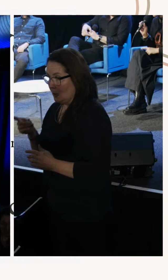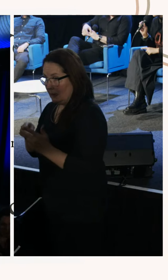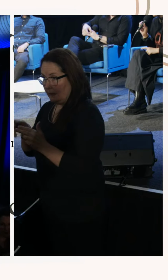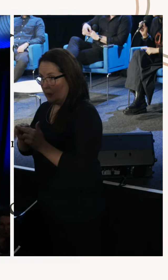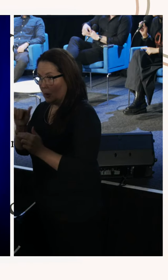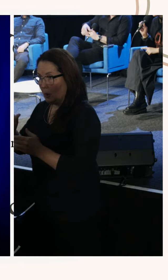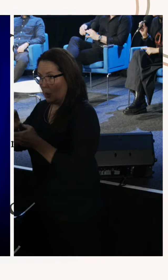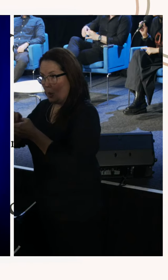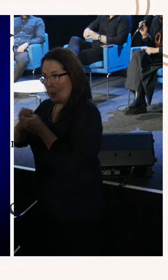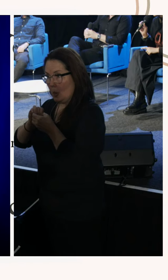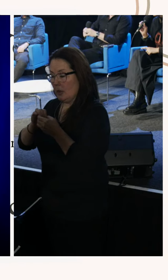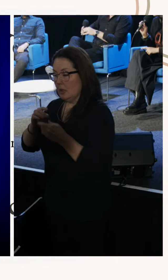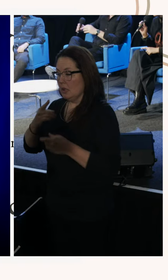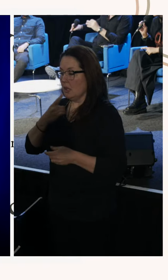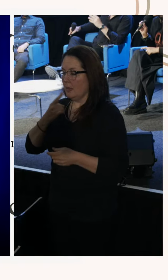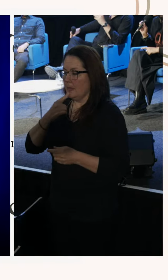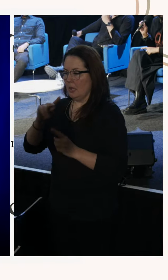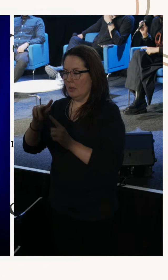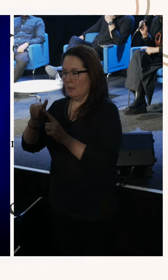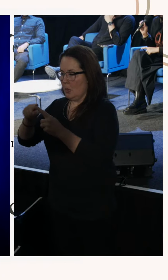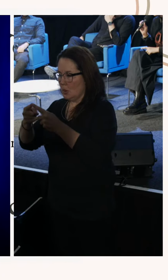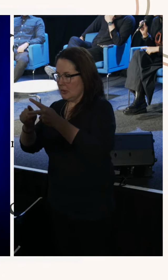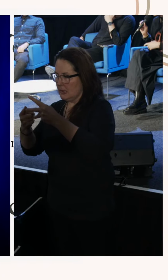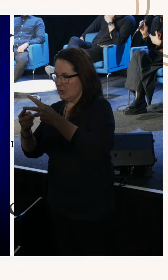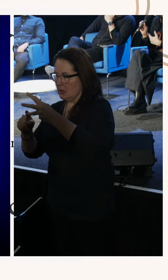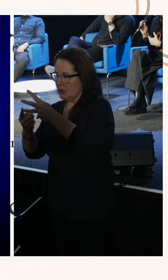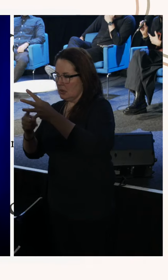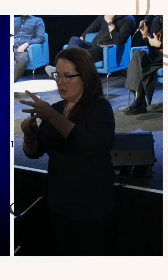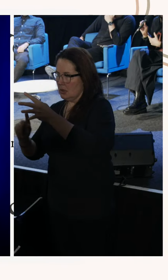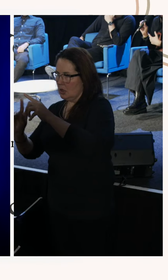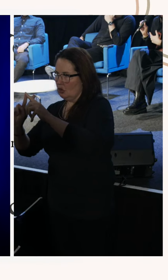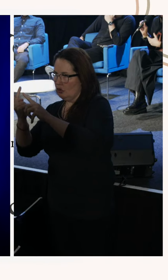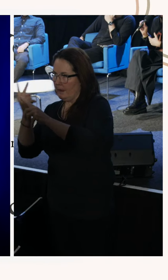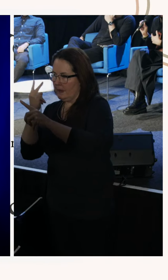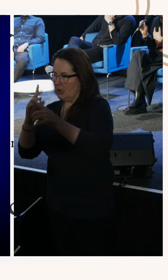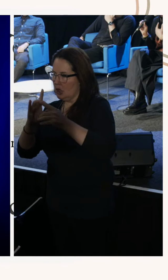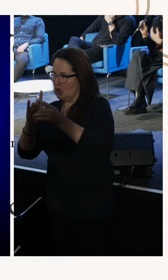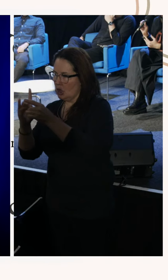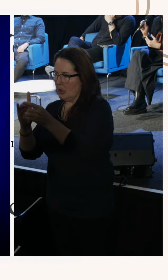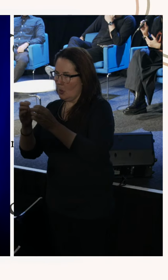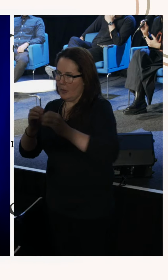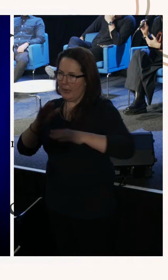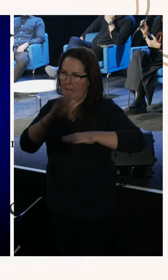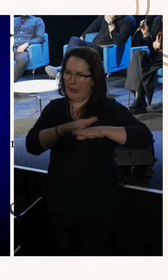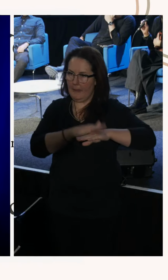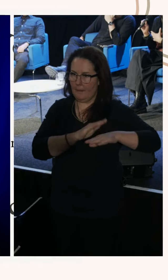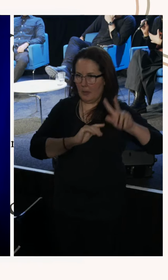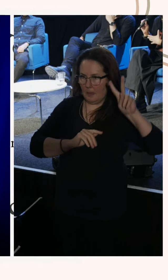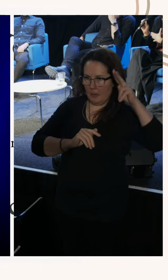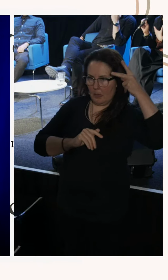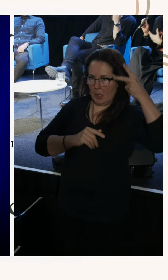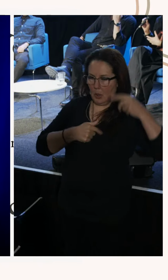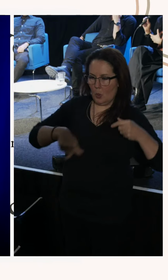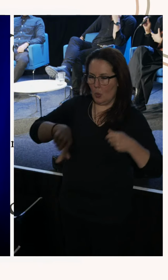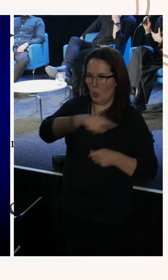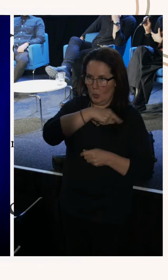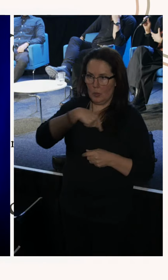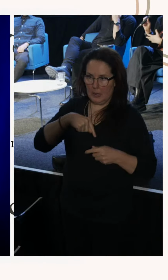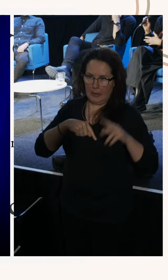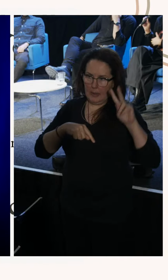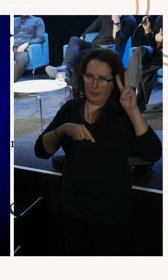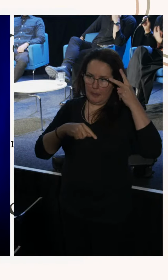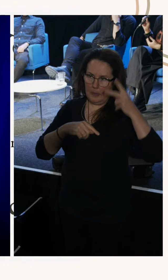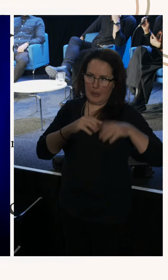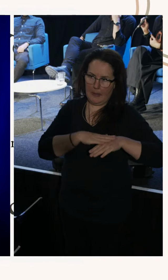kinds of points of reflection or connection regarding the way in which, particularly in the left, we occasionally have this problem of the